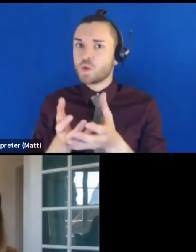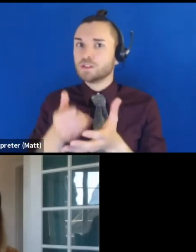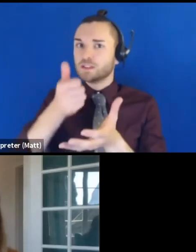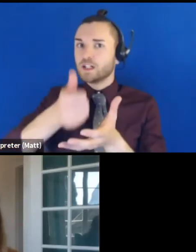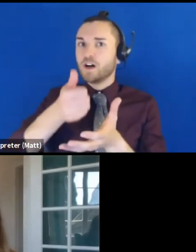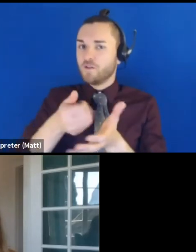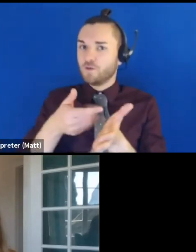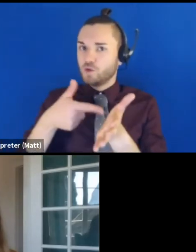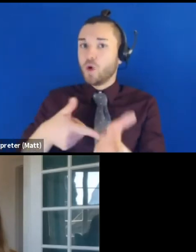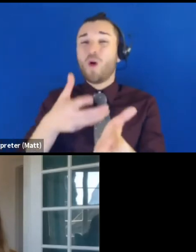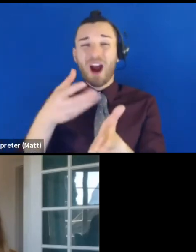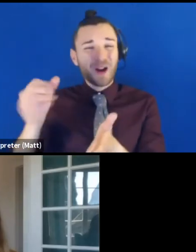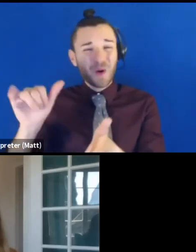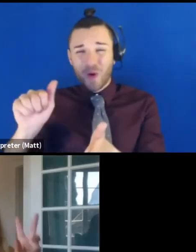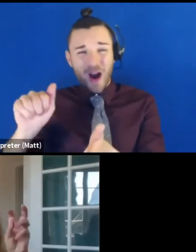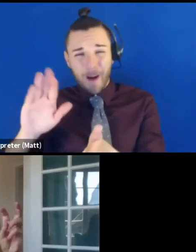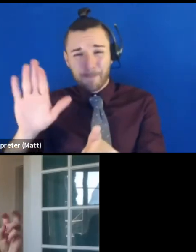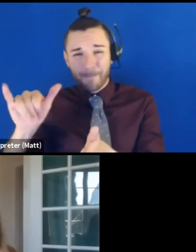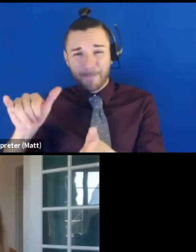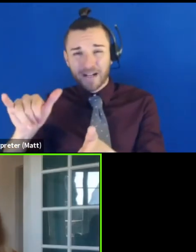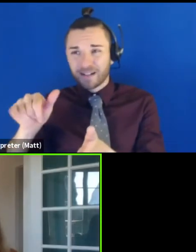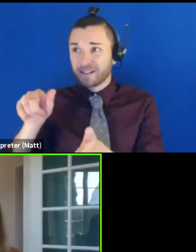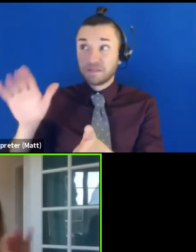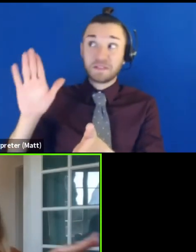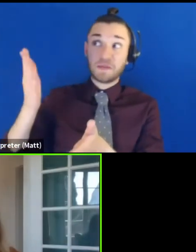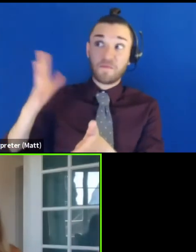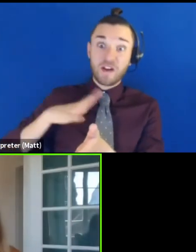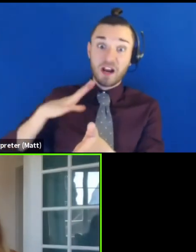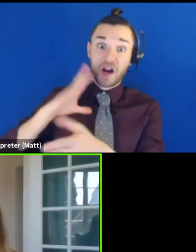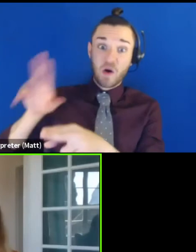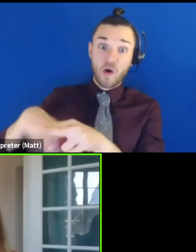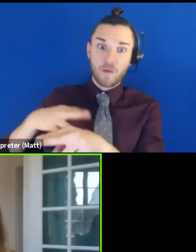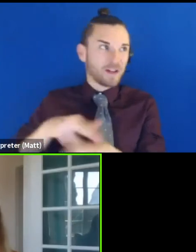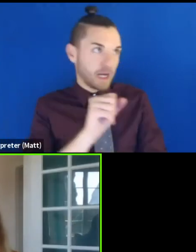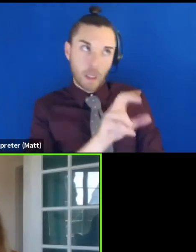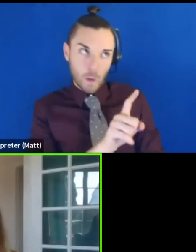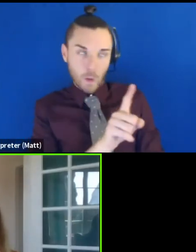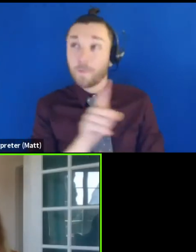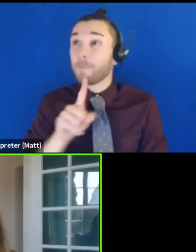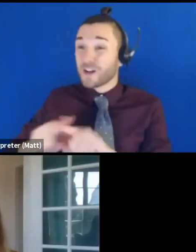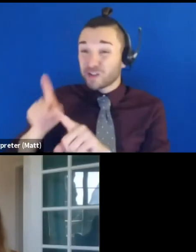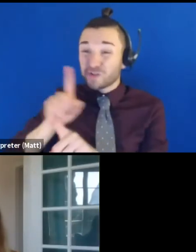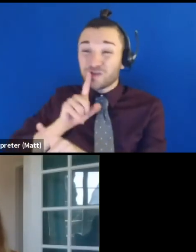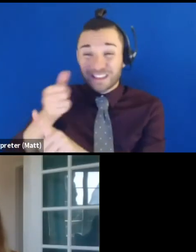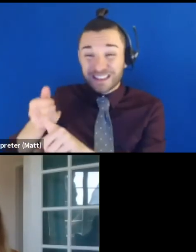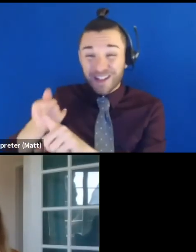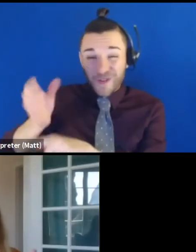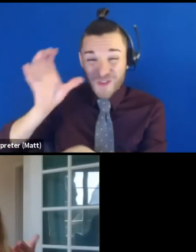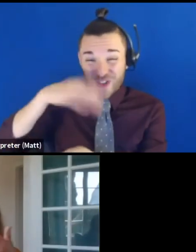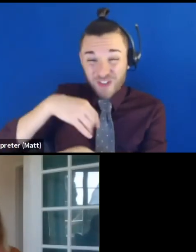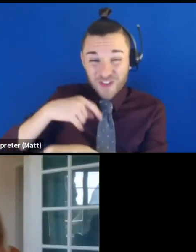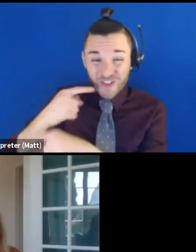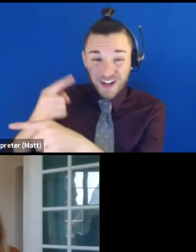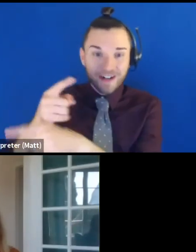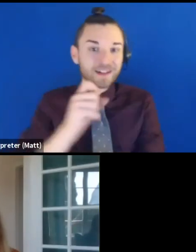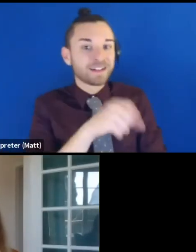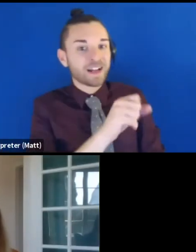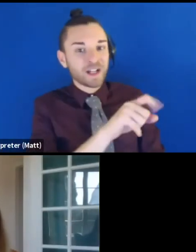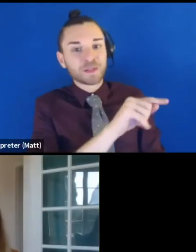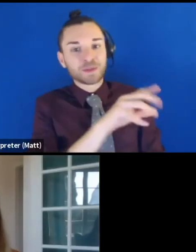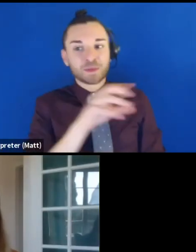pretty normal when you first start watching the show, extremely weird. So I don't know. I miss that